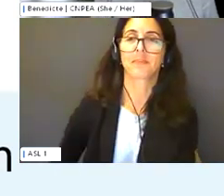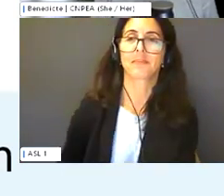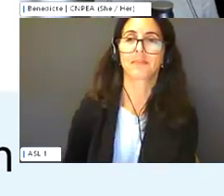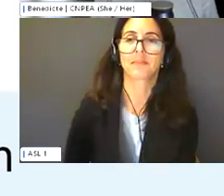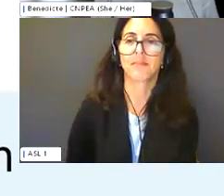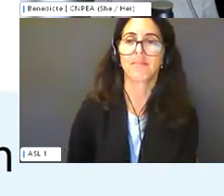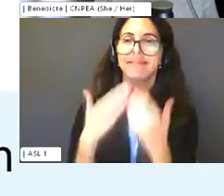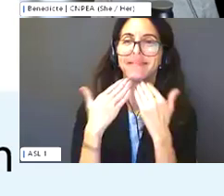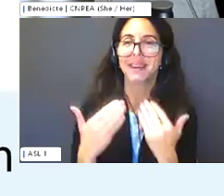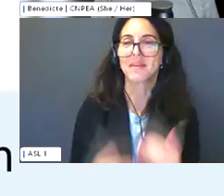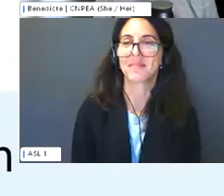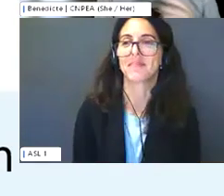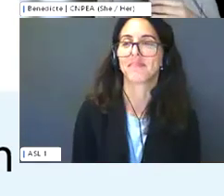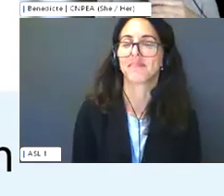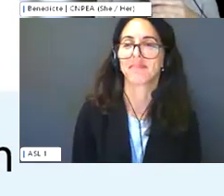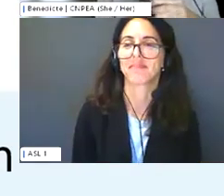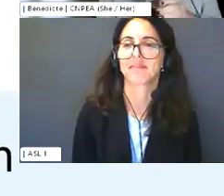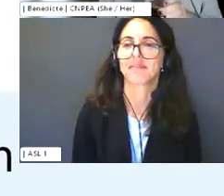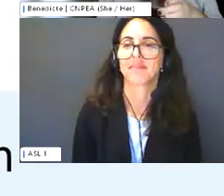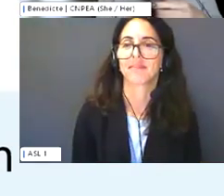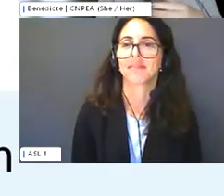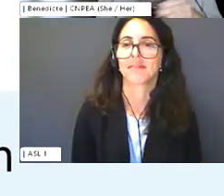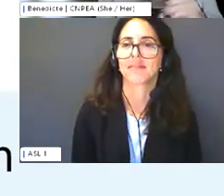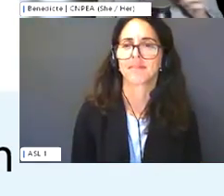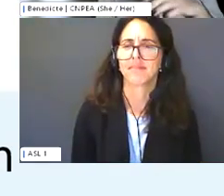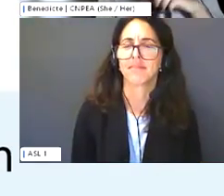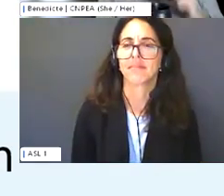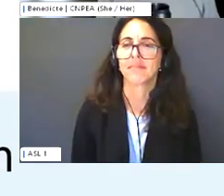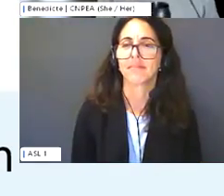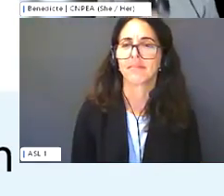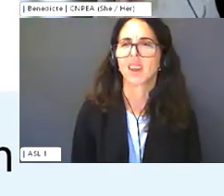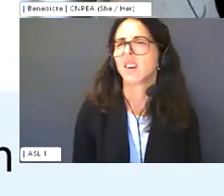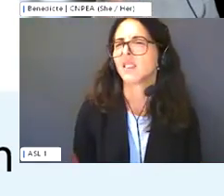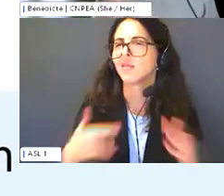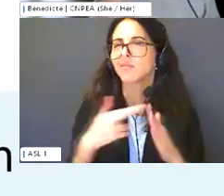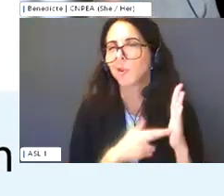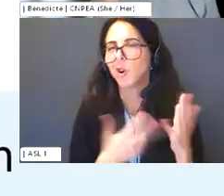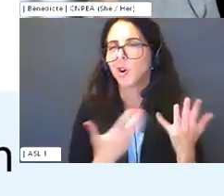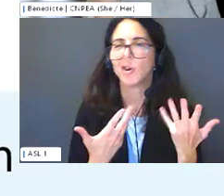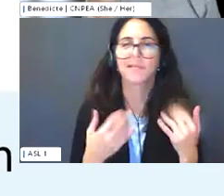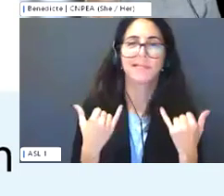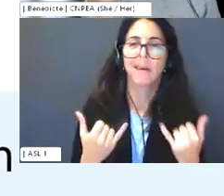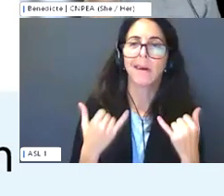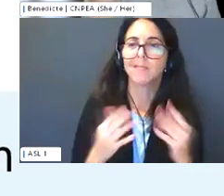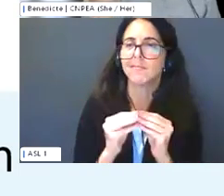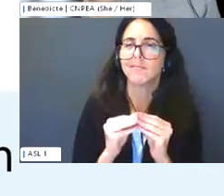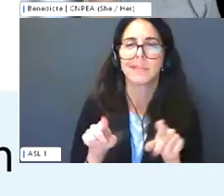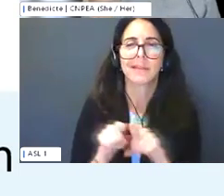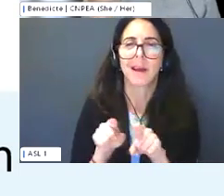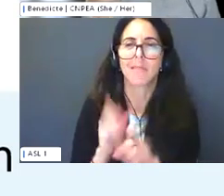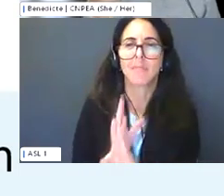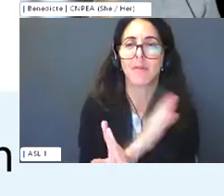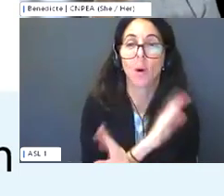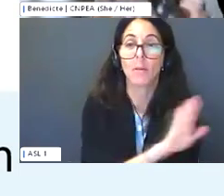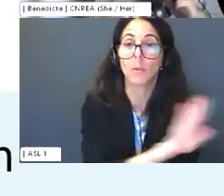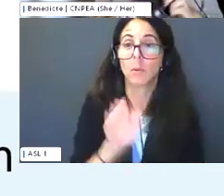Thank you. Just basic logistics for the webinars. Similar to our past, everyone's microphones